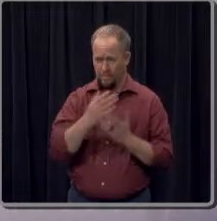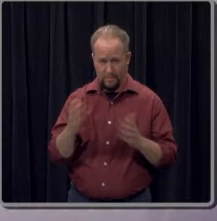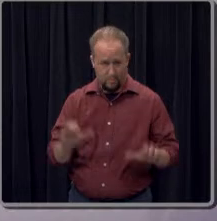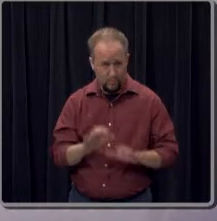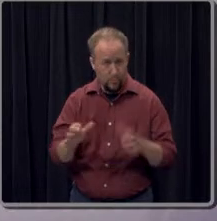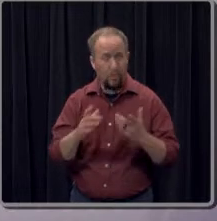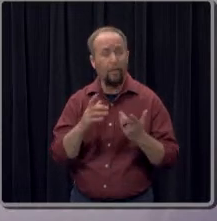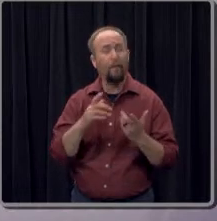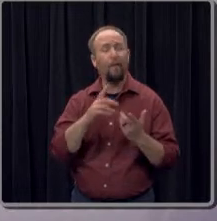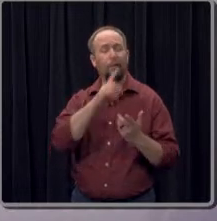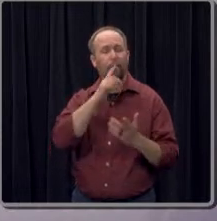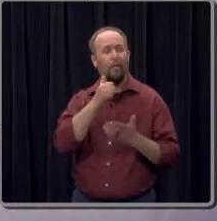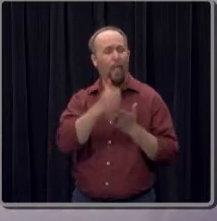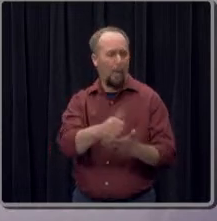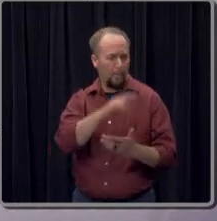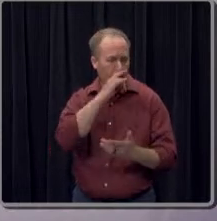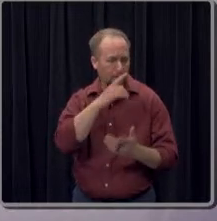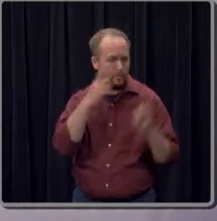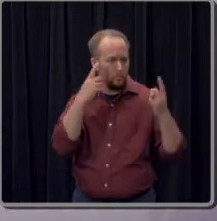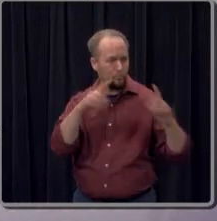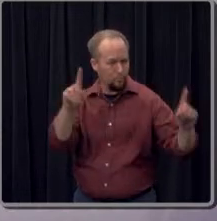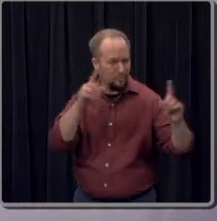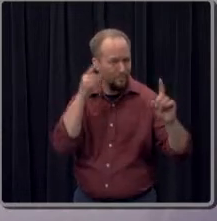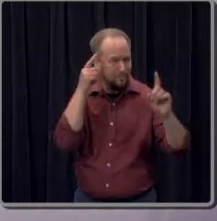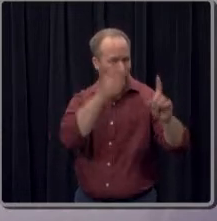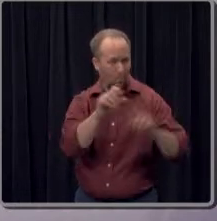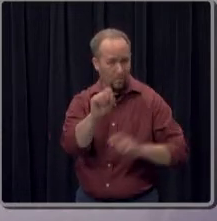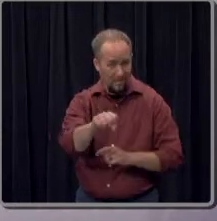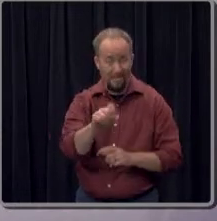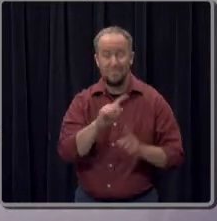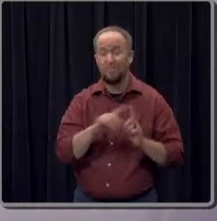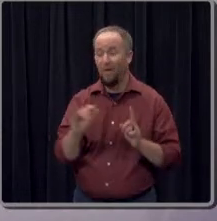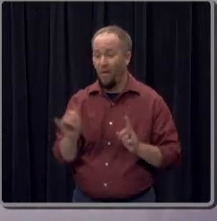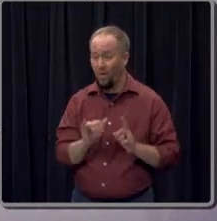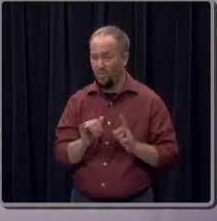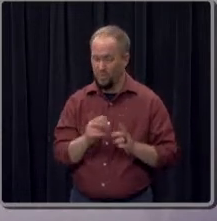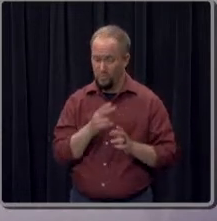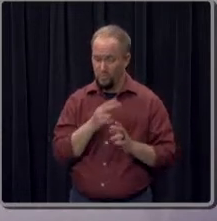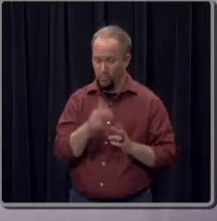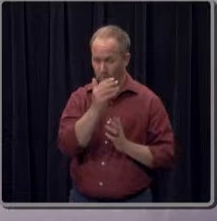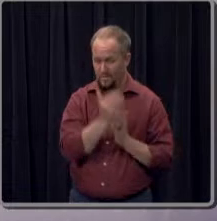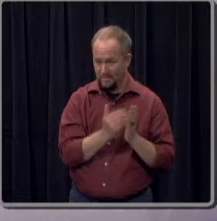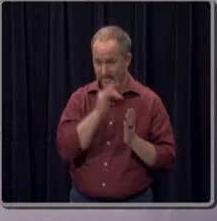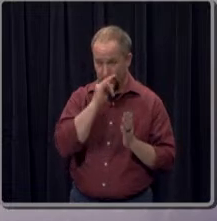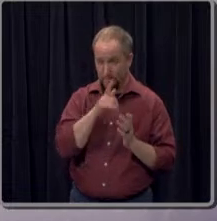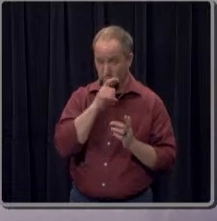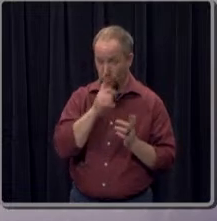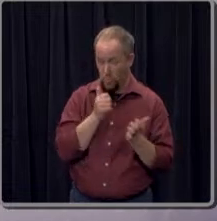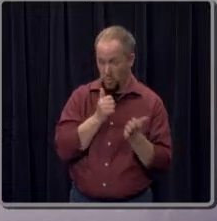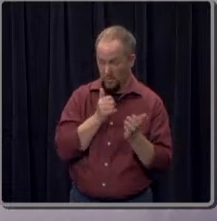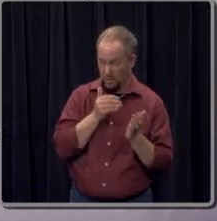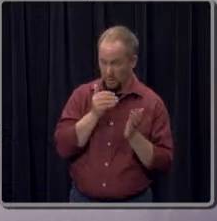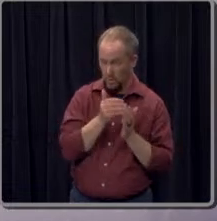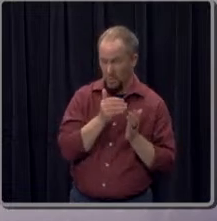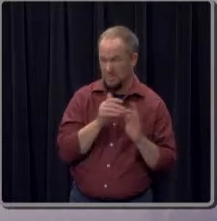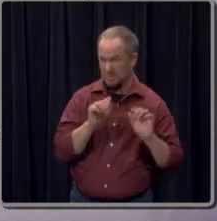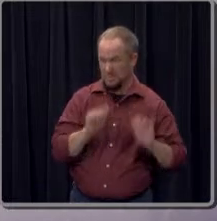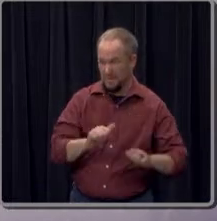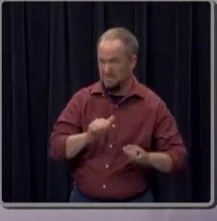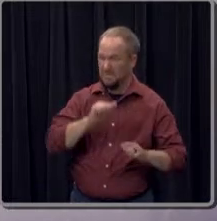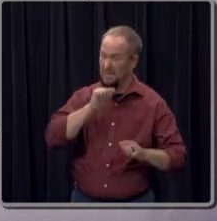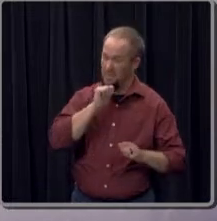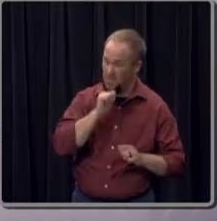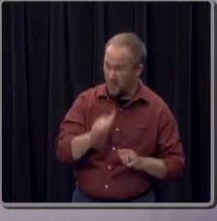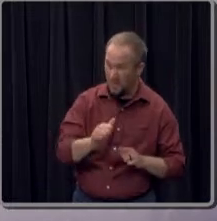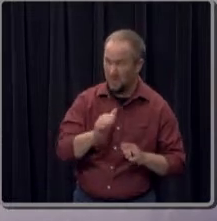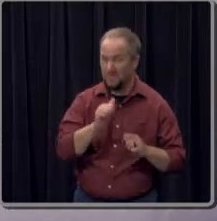is certainly helping kids who have achieved that goal get there, but also they have a short list of kids who are really close to potentially not achieving that goal.